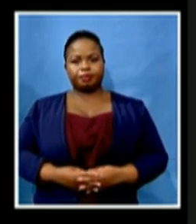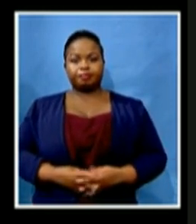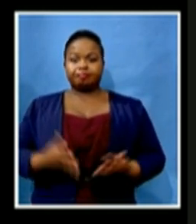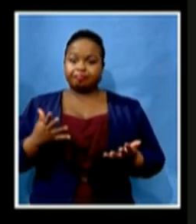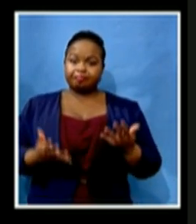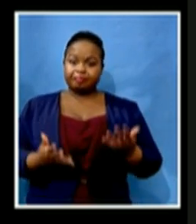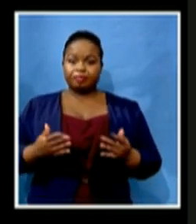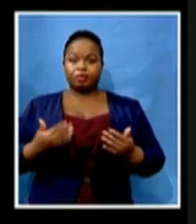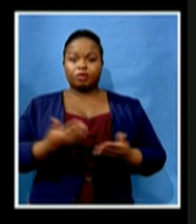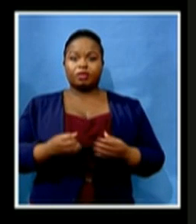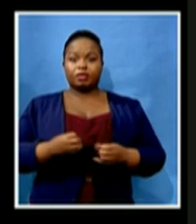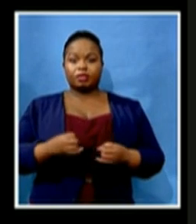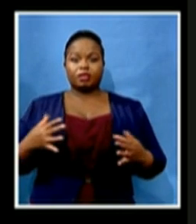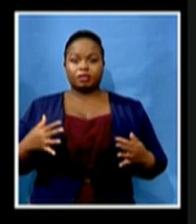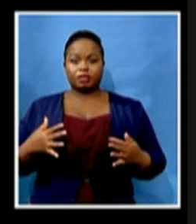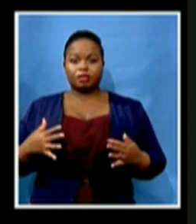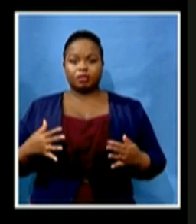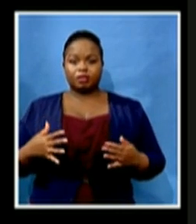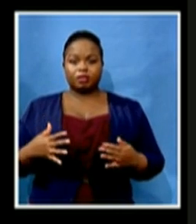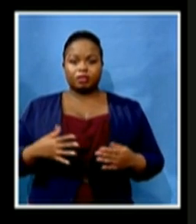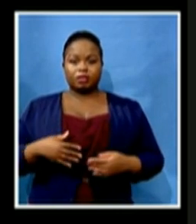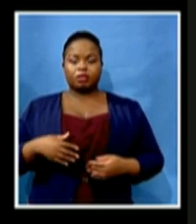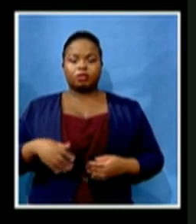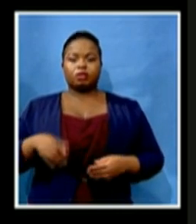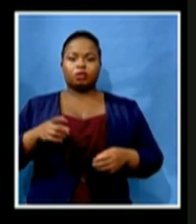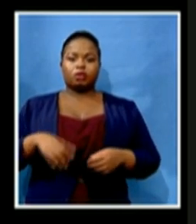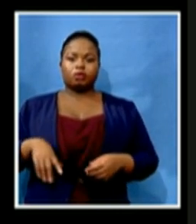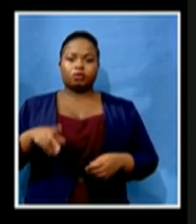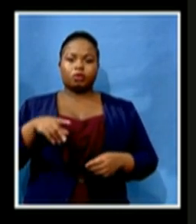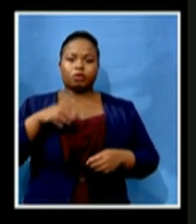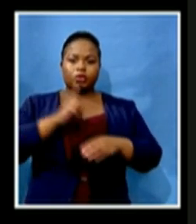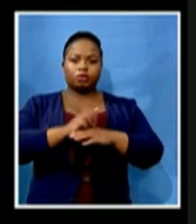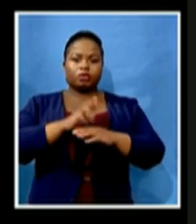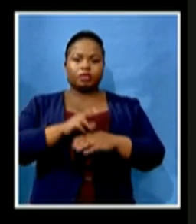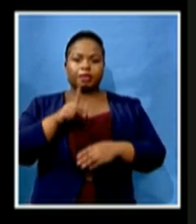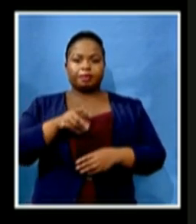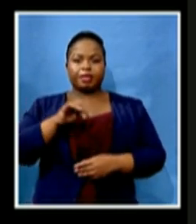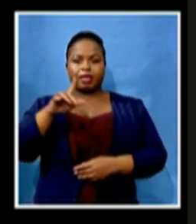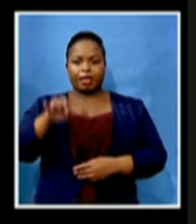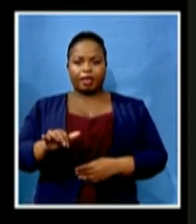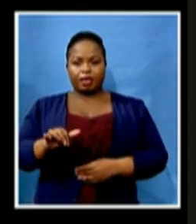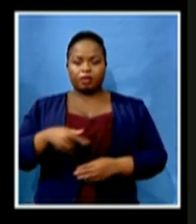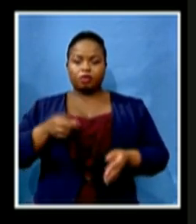Dr. Anban Pillay perhaps to kick off for us with the responses that were directed to him?